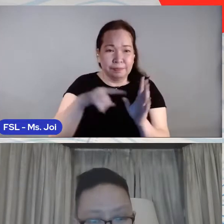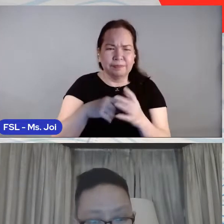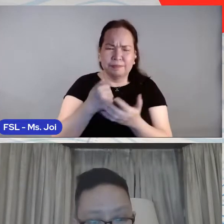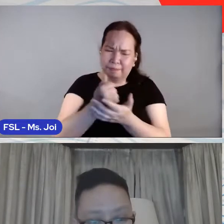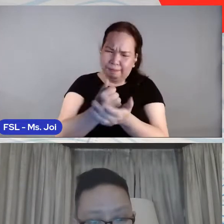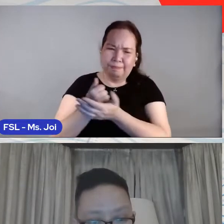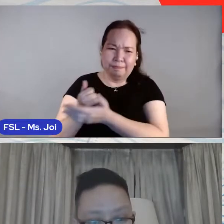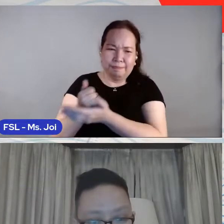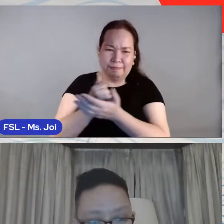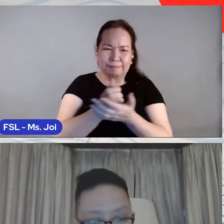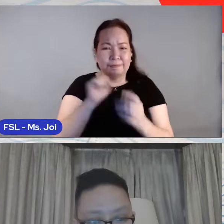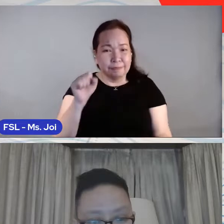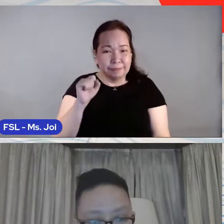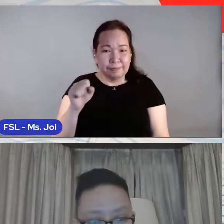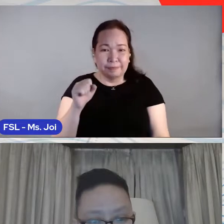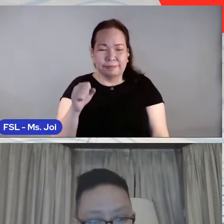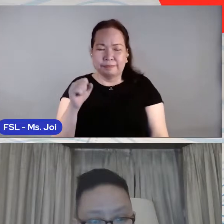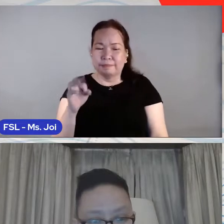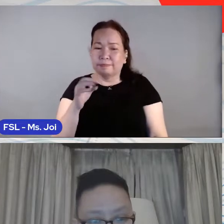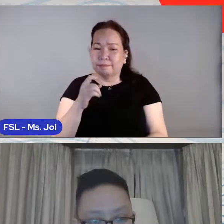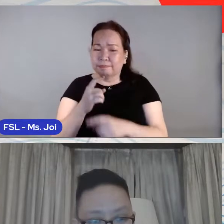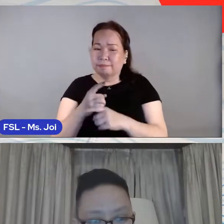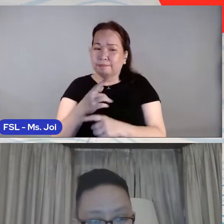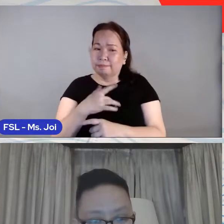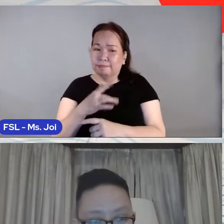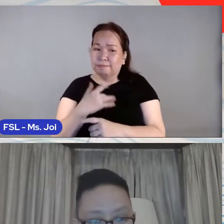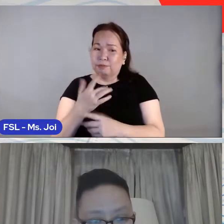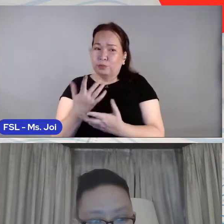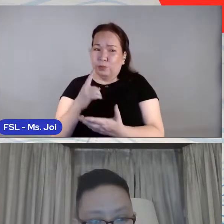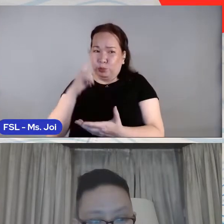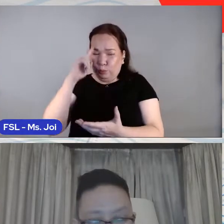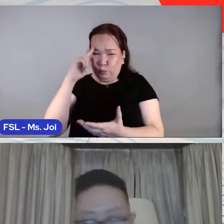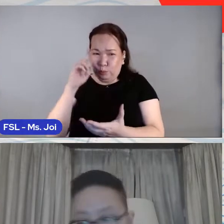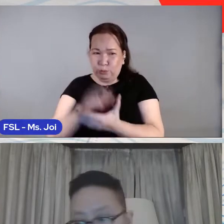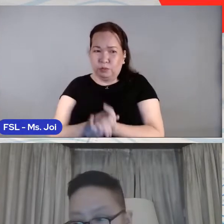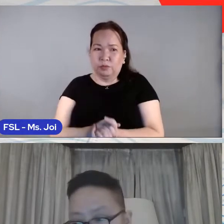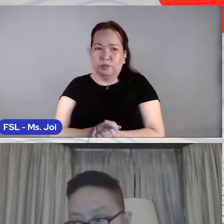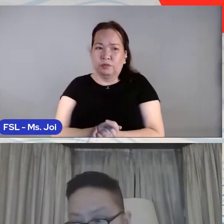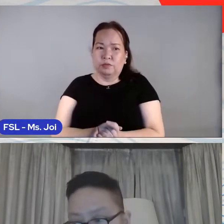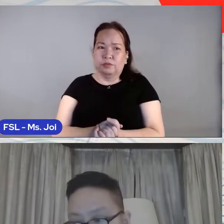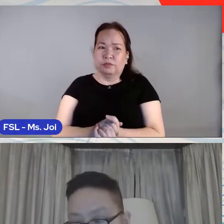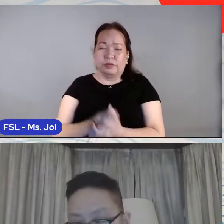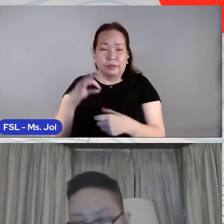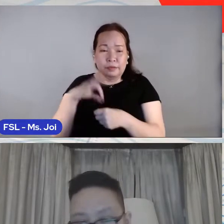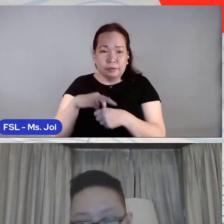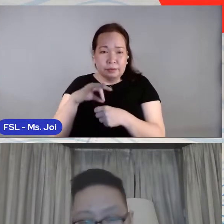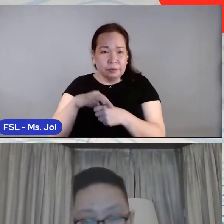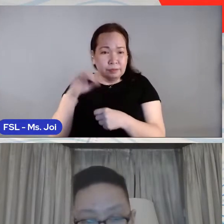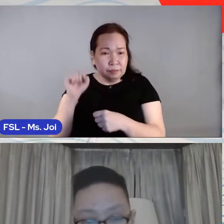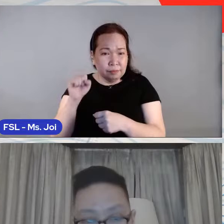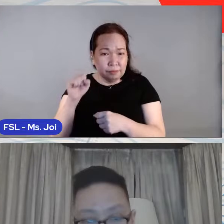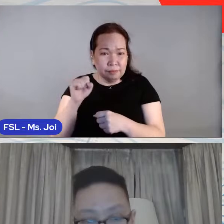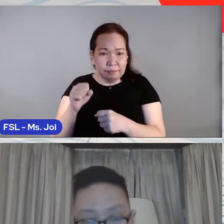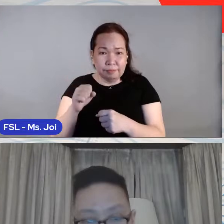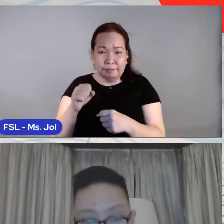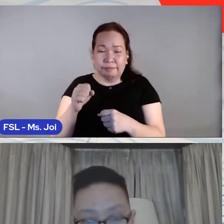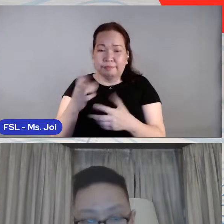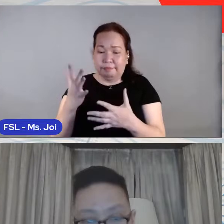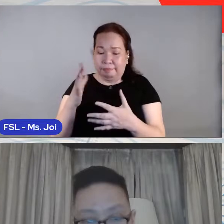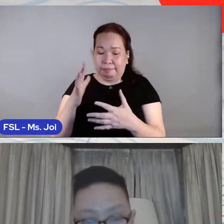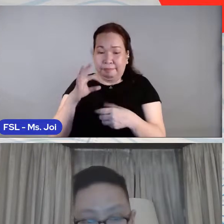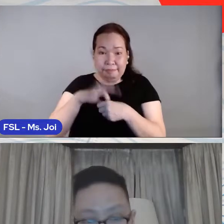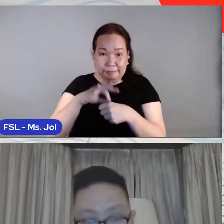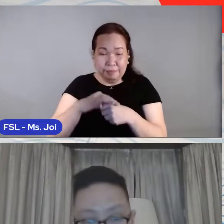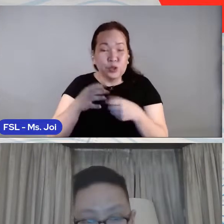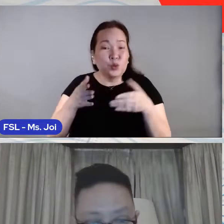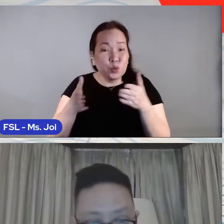kasi if talagang naniniwala tayo na elections is the way to preserve and